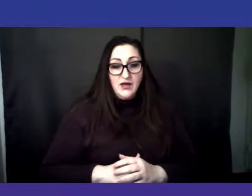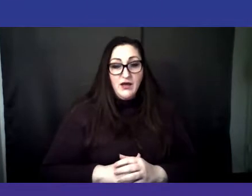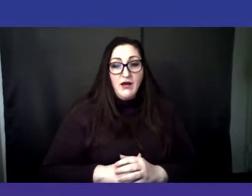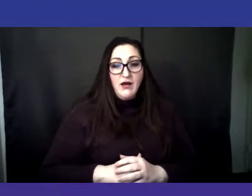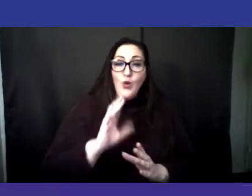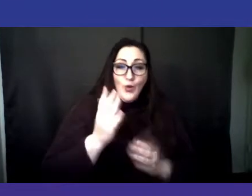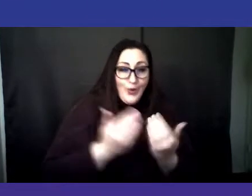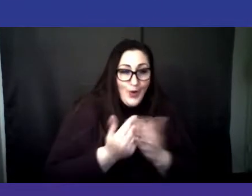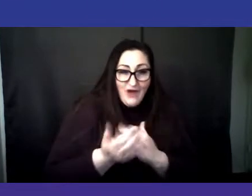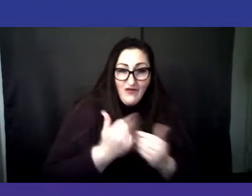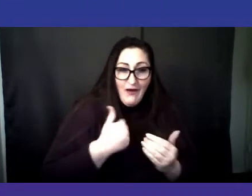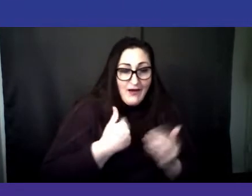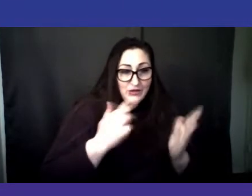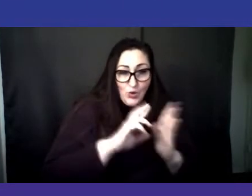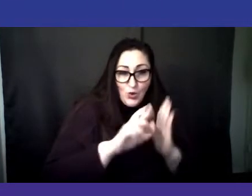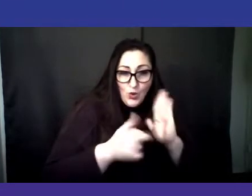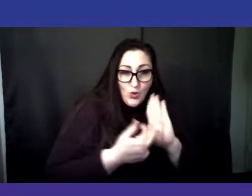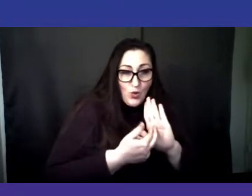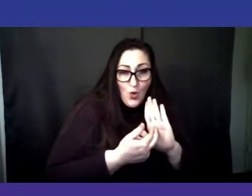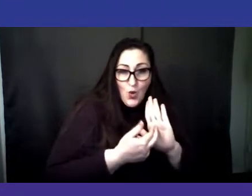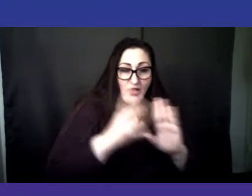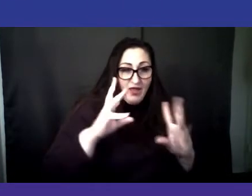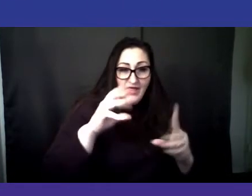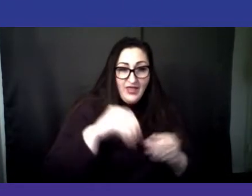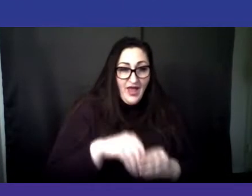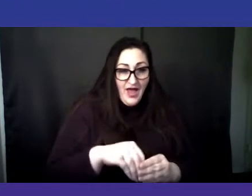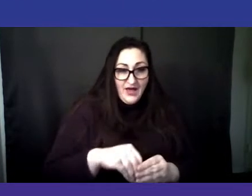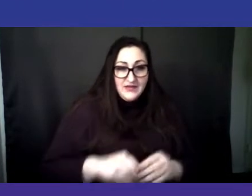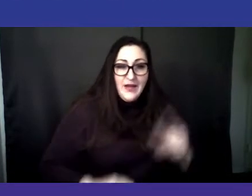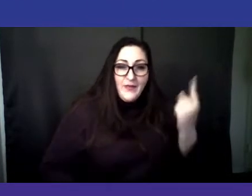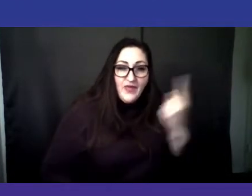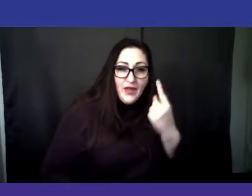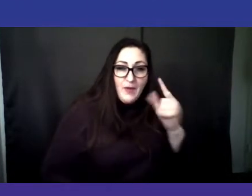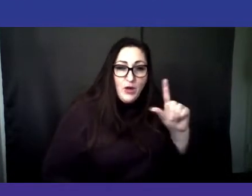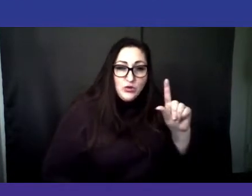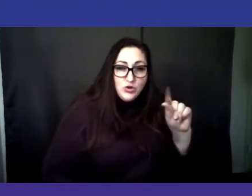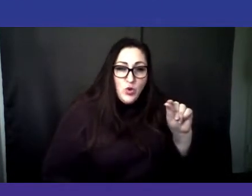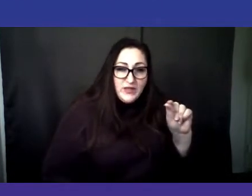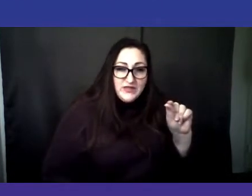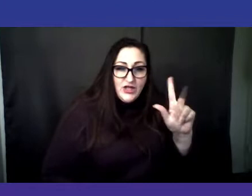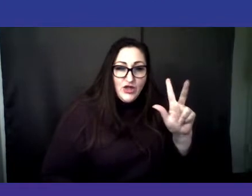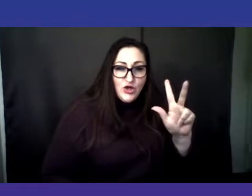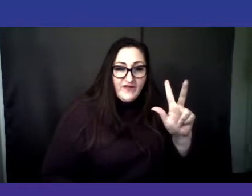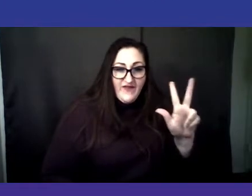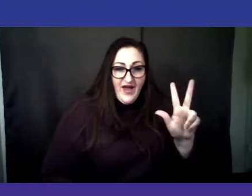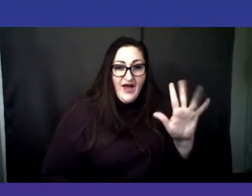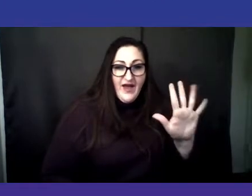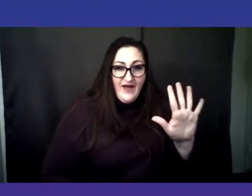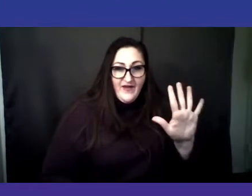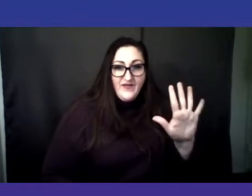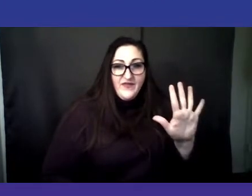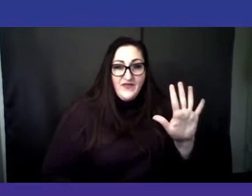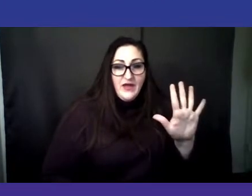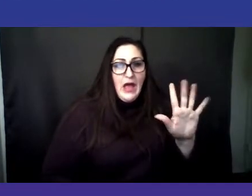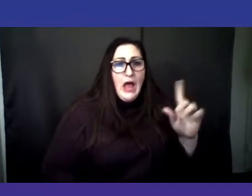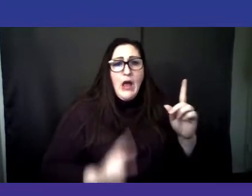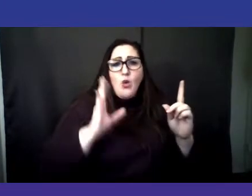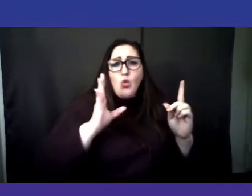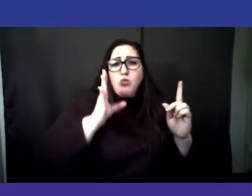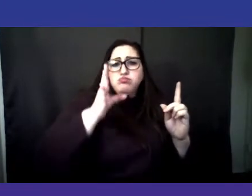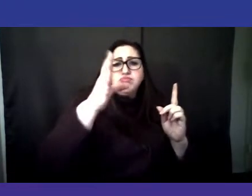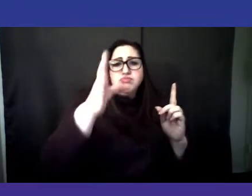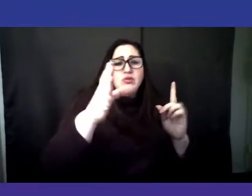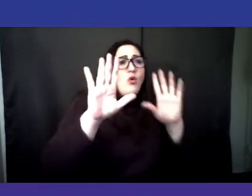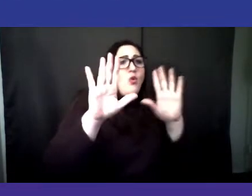and thinking about 2035, it would be, to me, wonderful, as I say, to